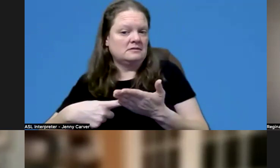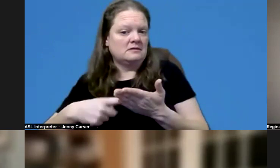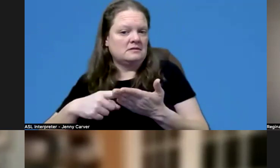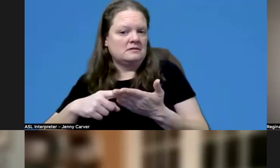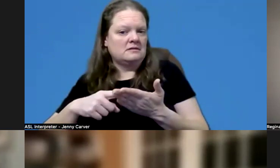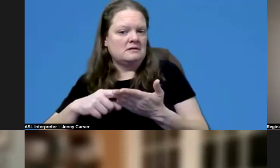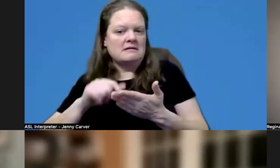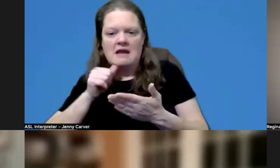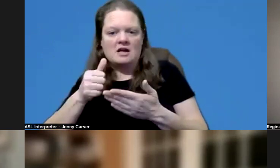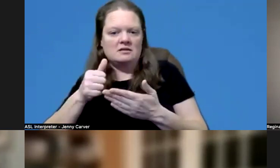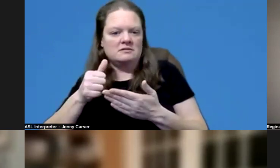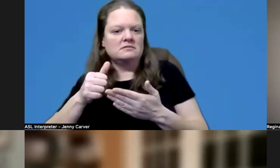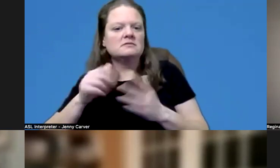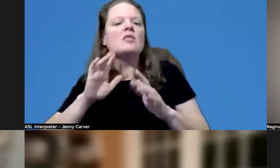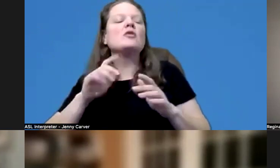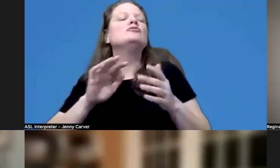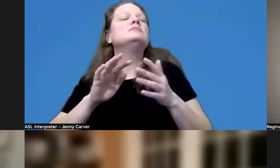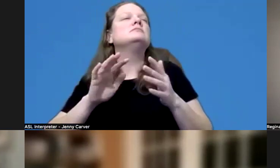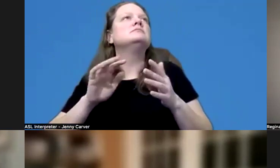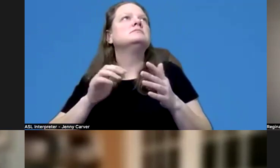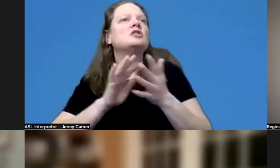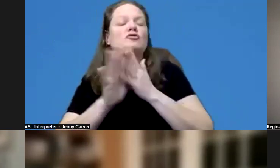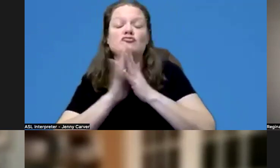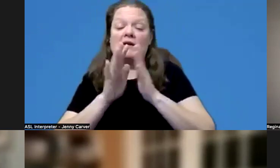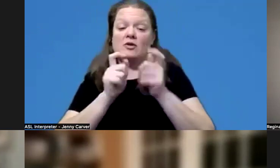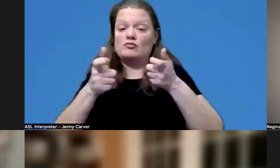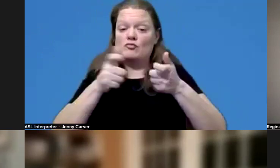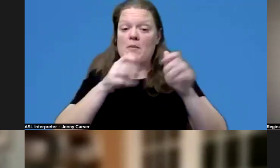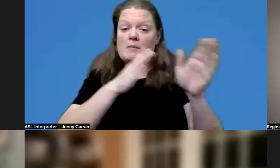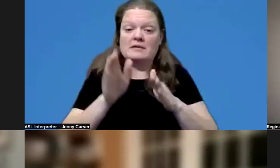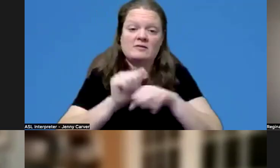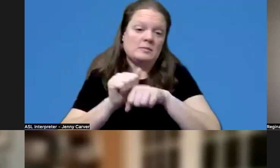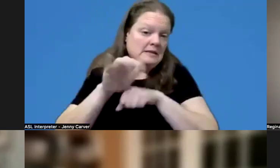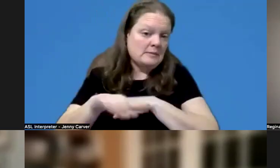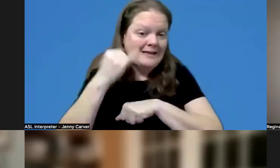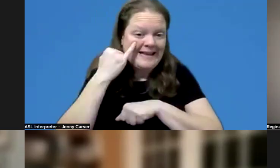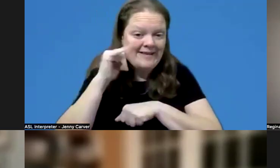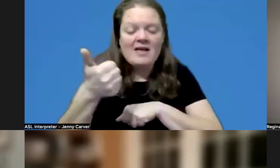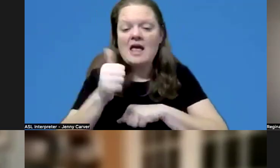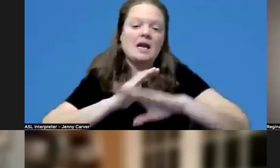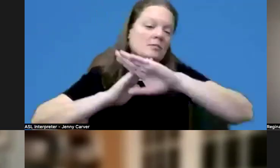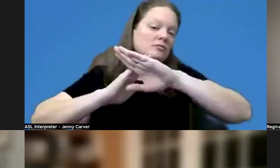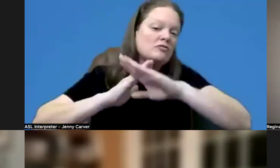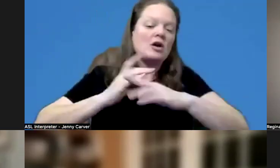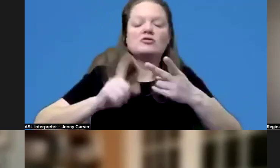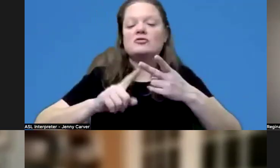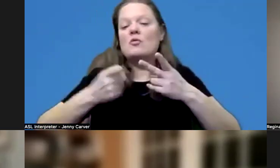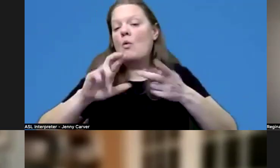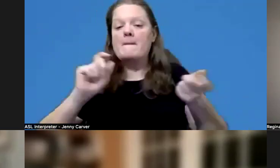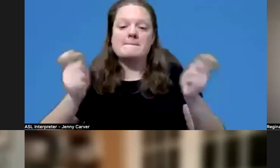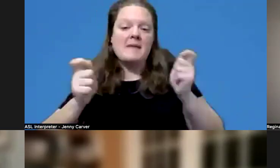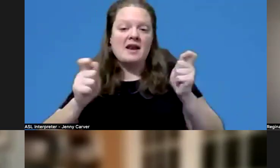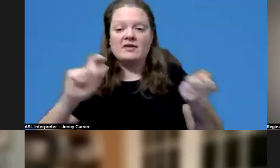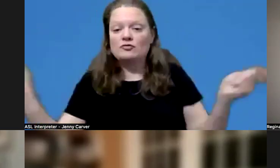ultimately there is traffic control plans that need to be submitted. If there is any obstruction or modifications